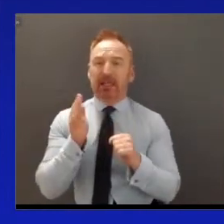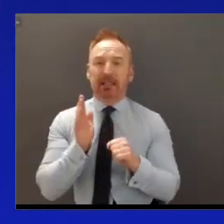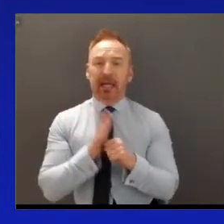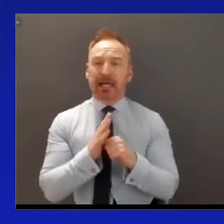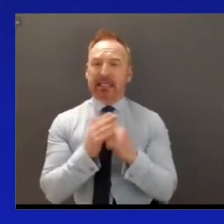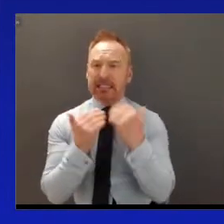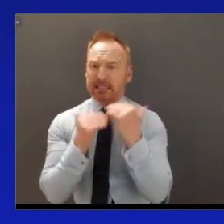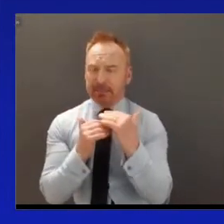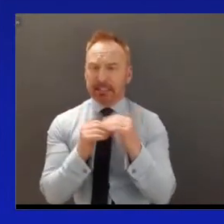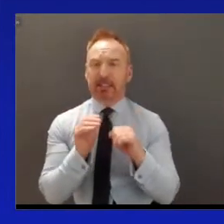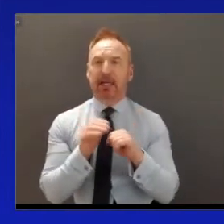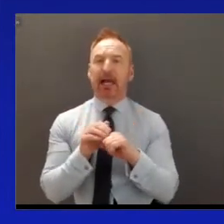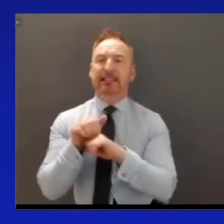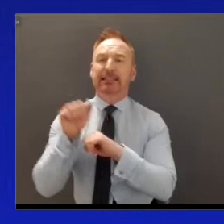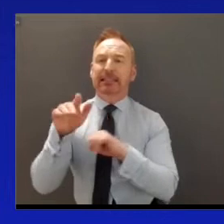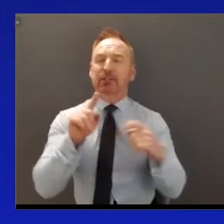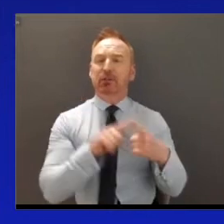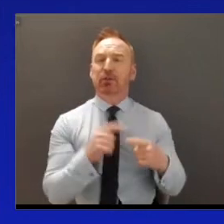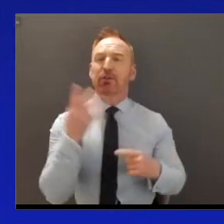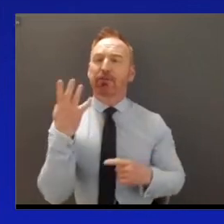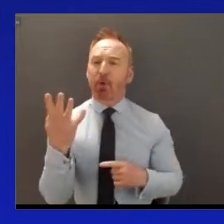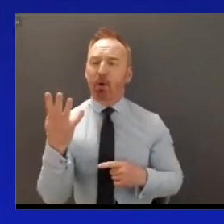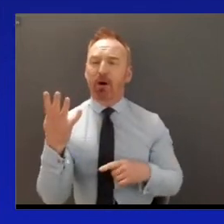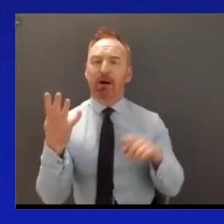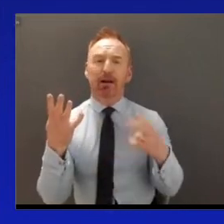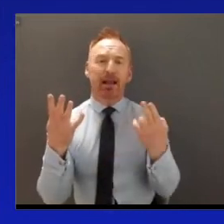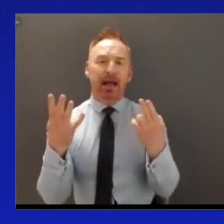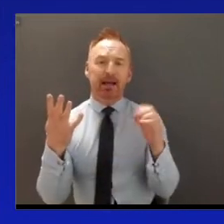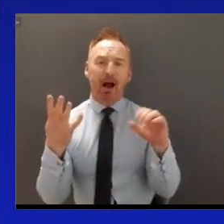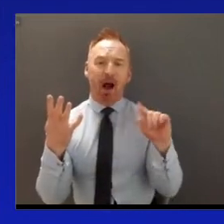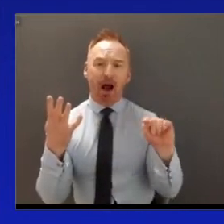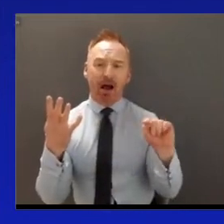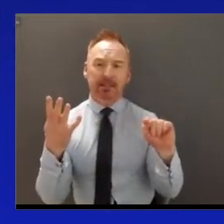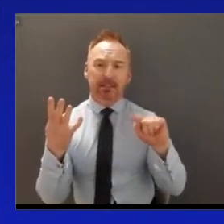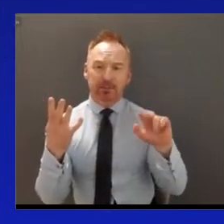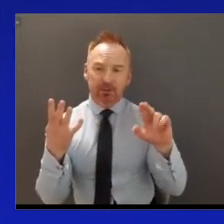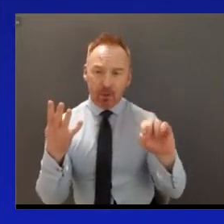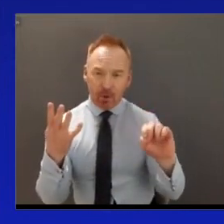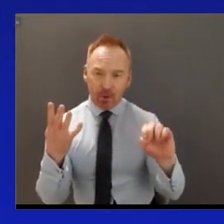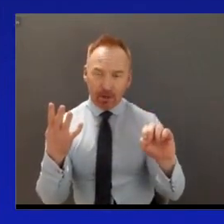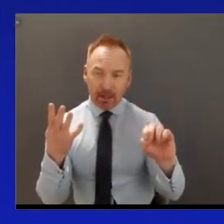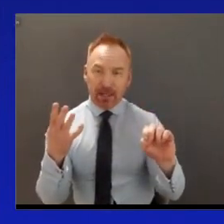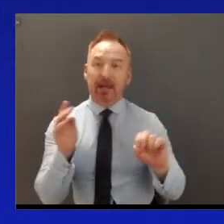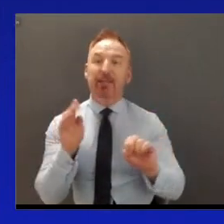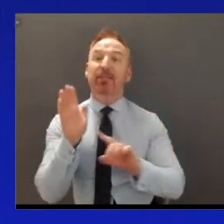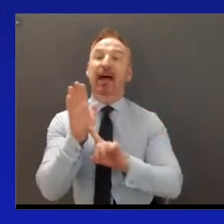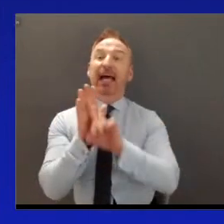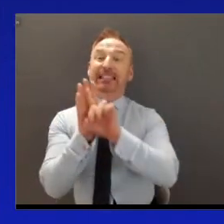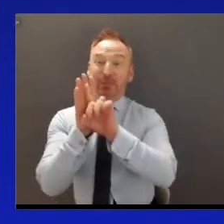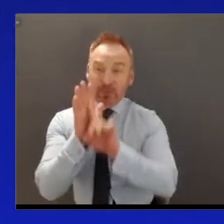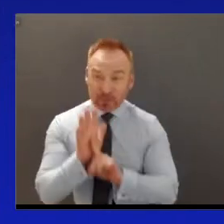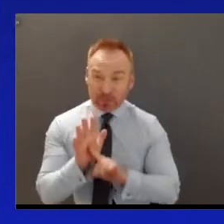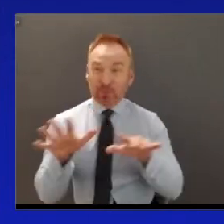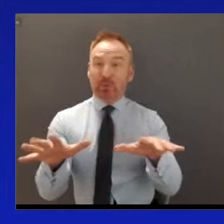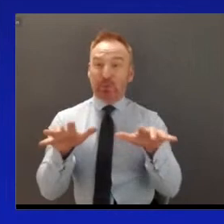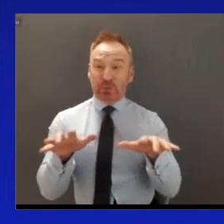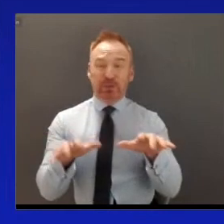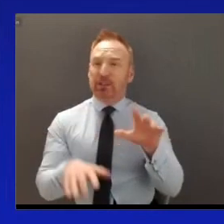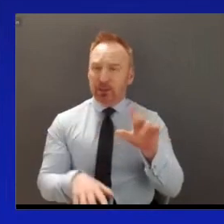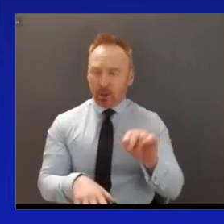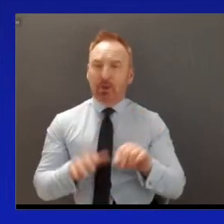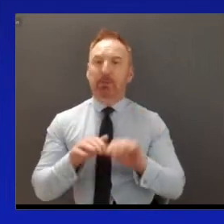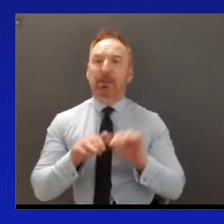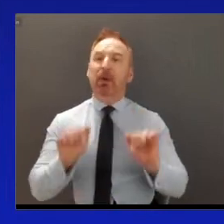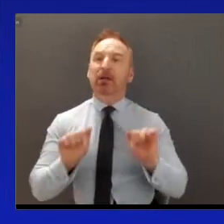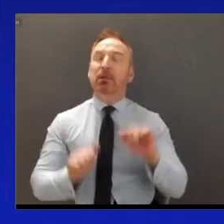hot zones, and as well, because it's easier to move around, has been used for the northern Indigenous communities, particularly the fly-in communities.